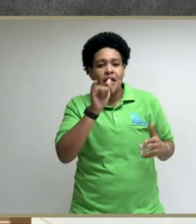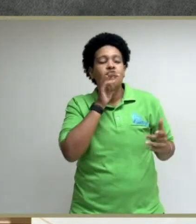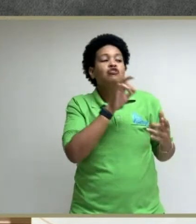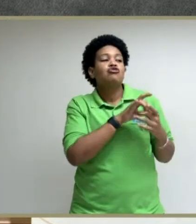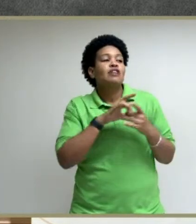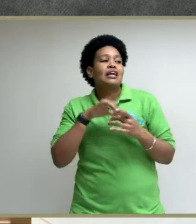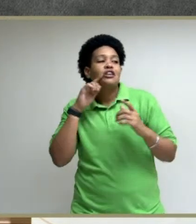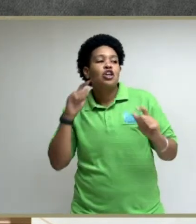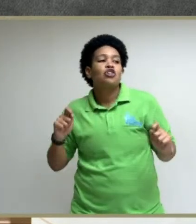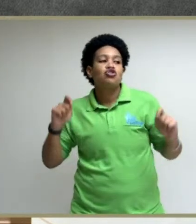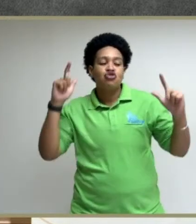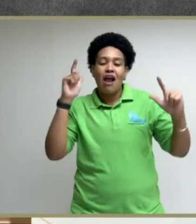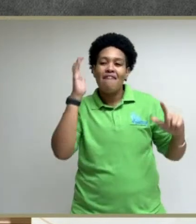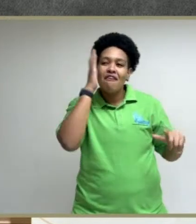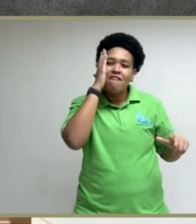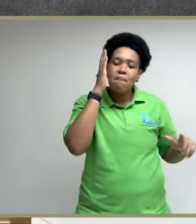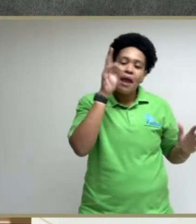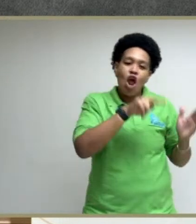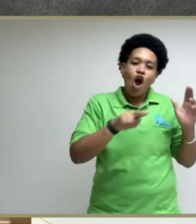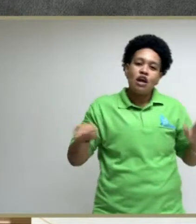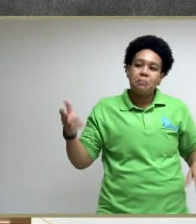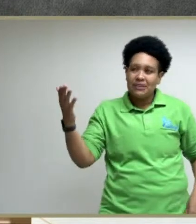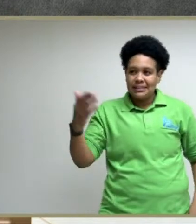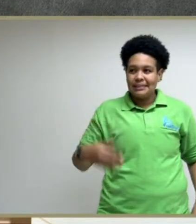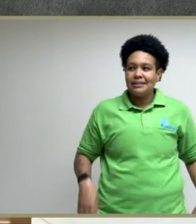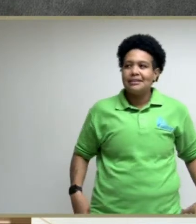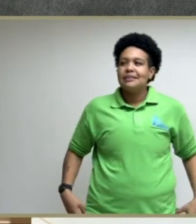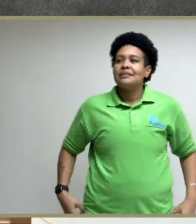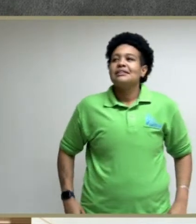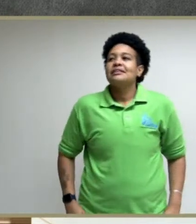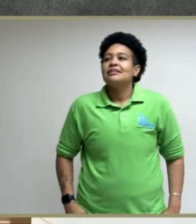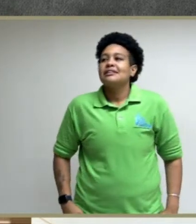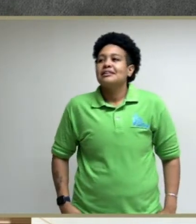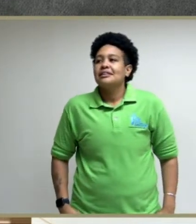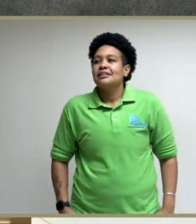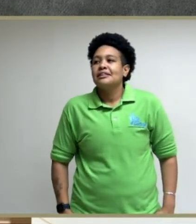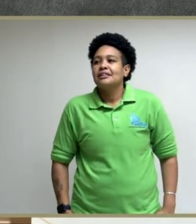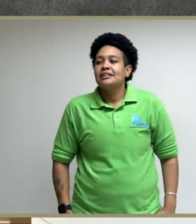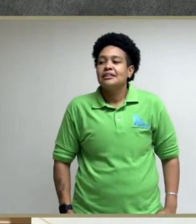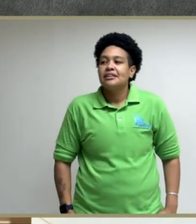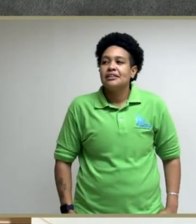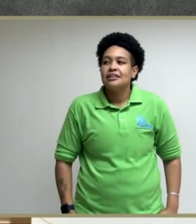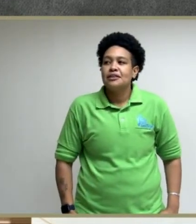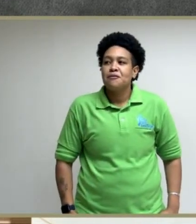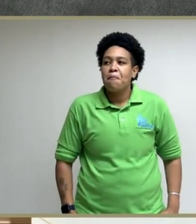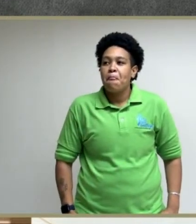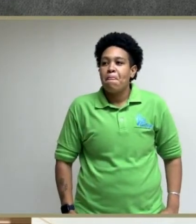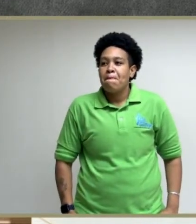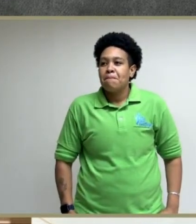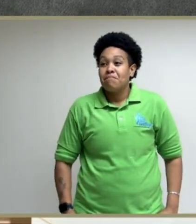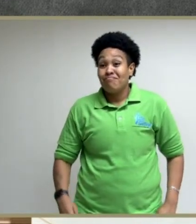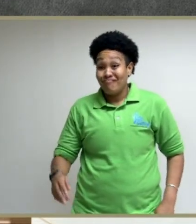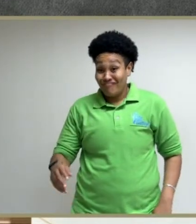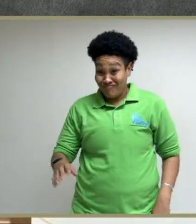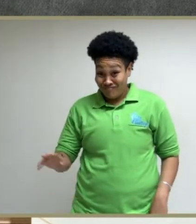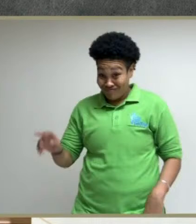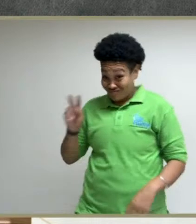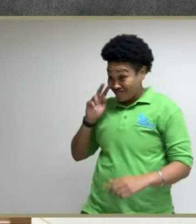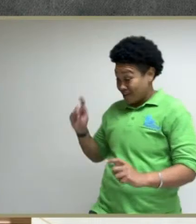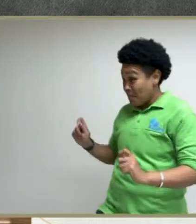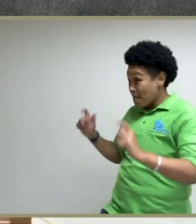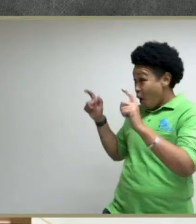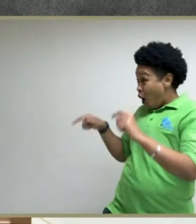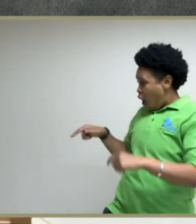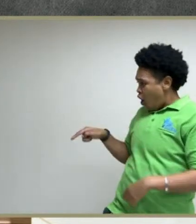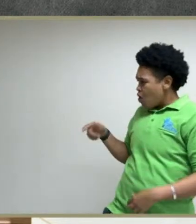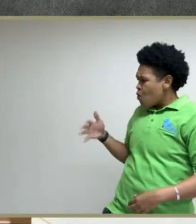to the graph of bed occupancy. Next slide. So here you see that when we went up to our highest number